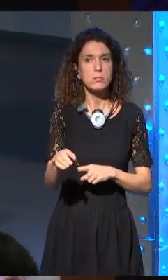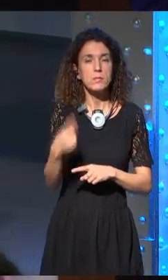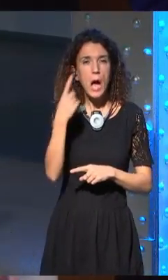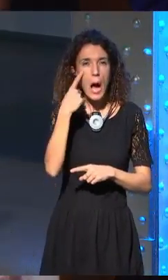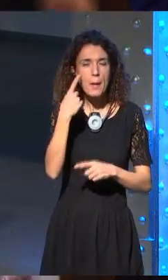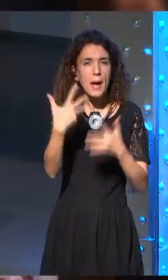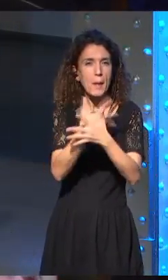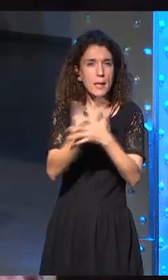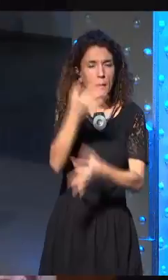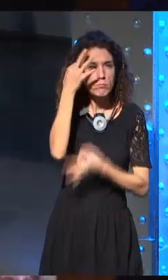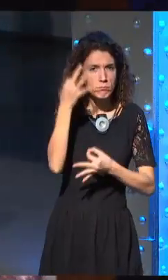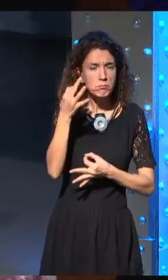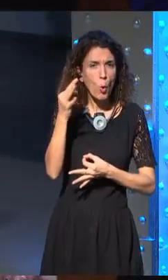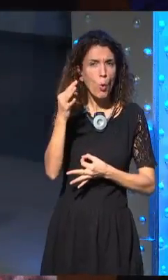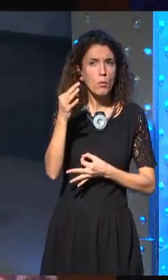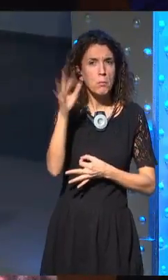like you to